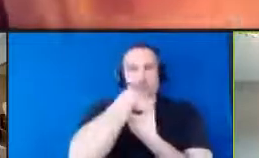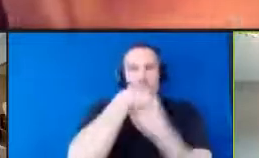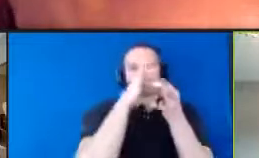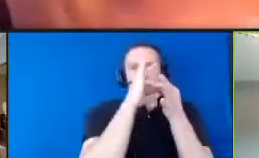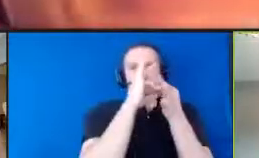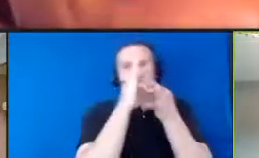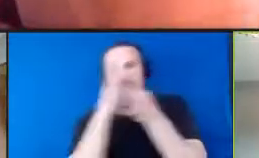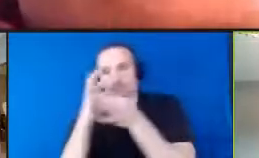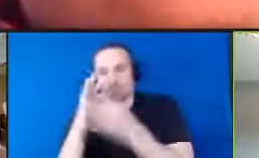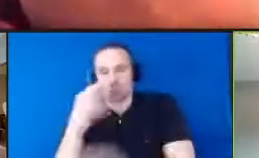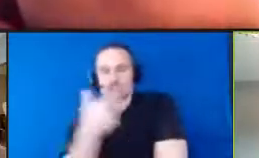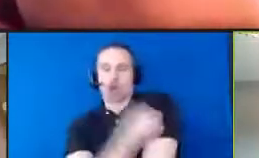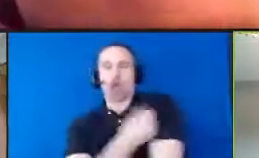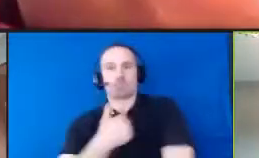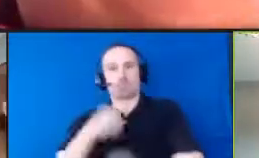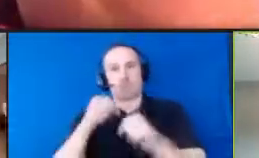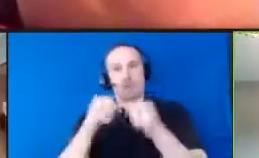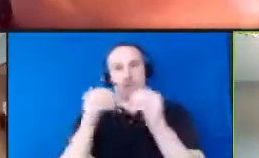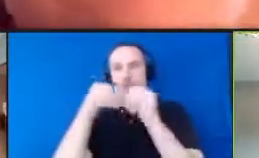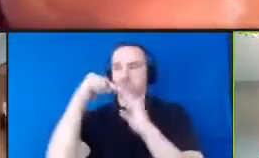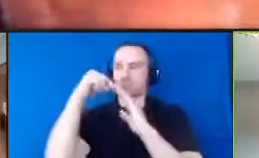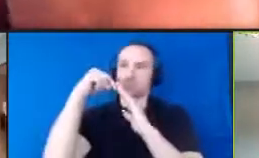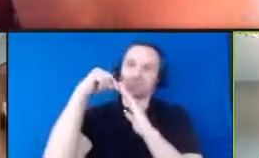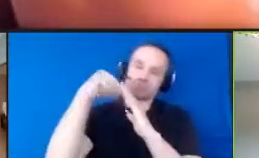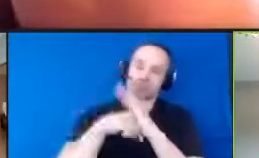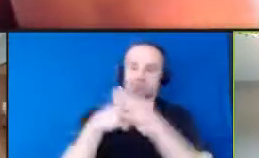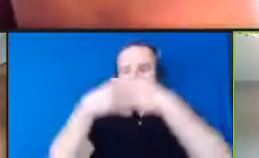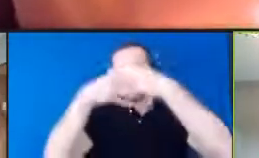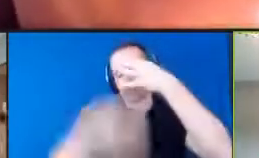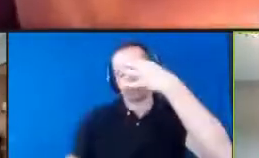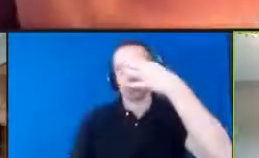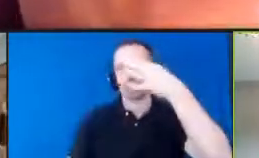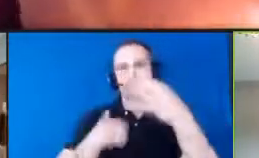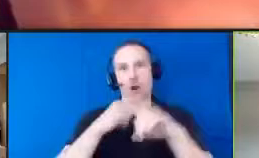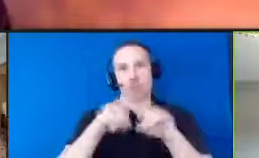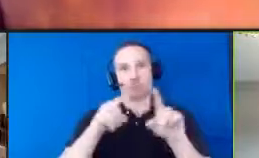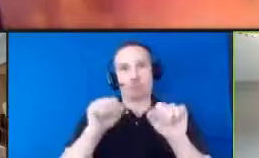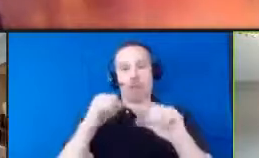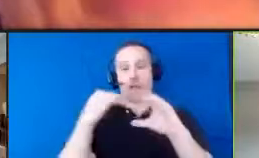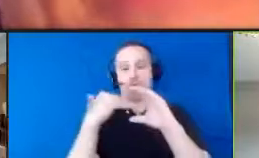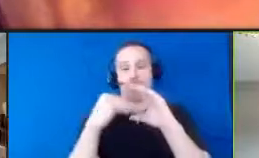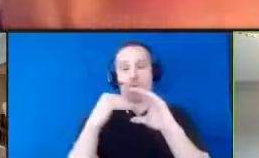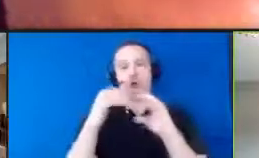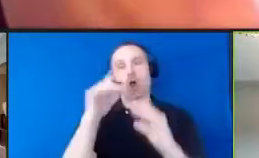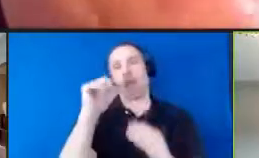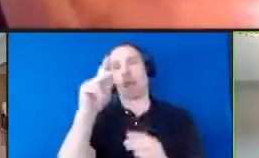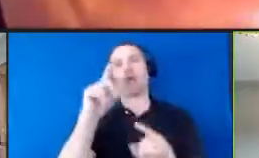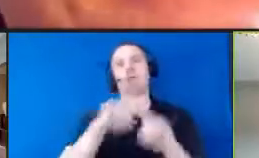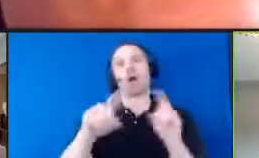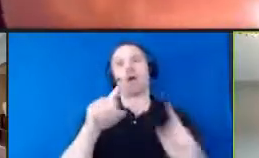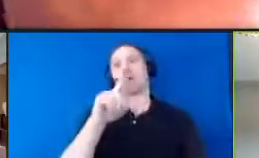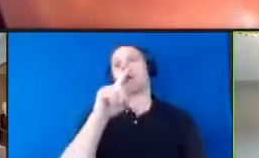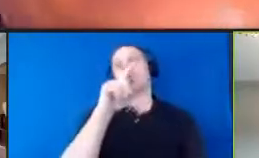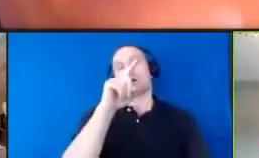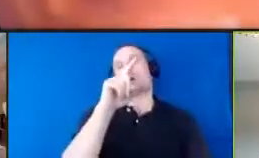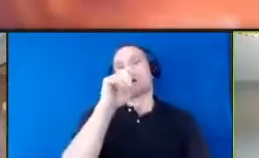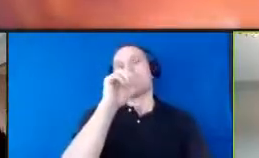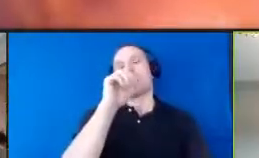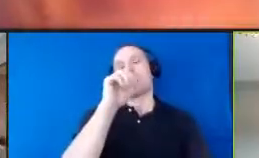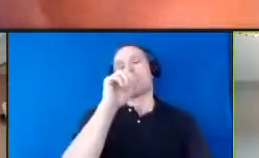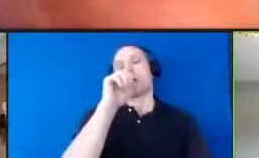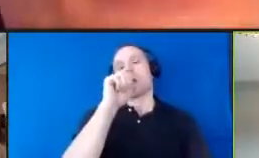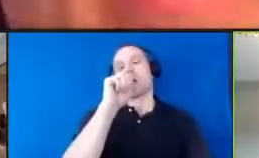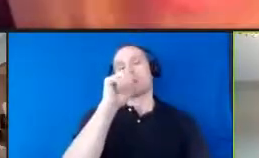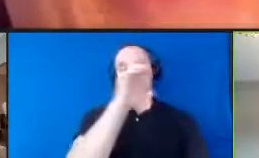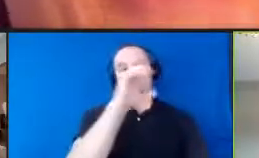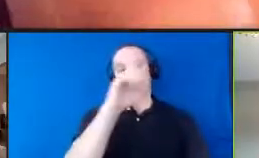a while. I will email you some links that say there is no association from the American Academy of Pediatrics and the